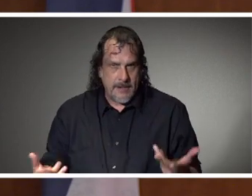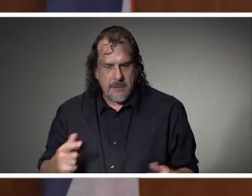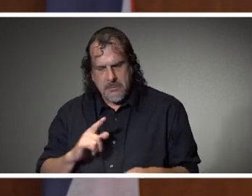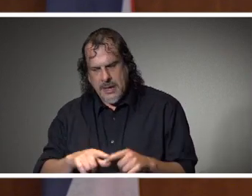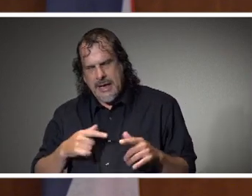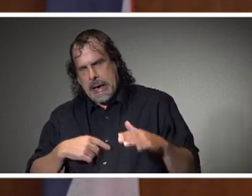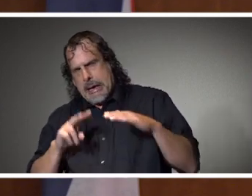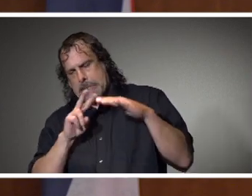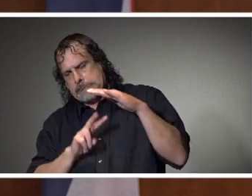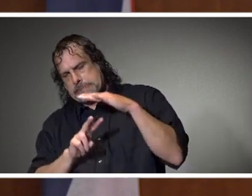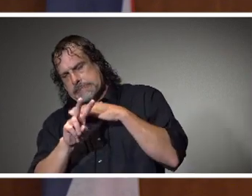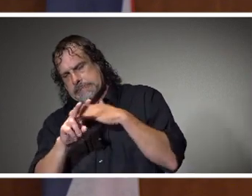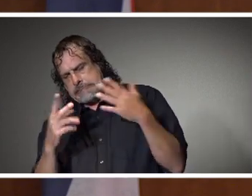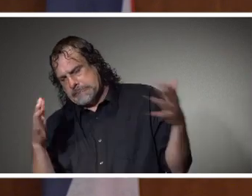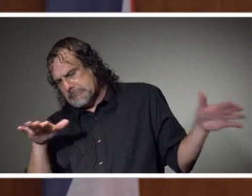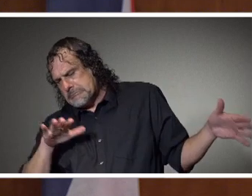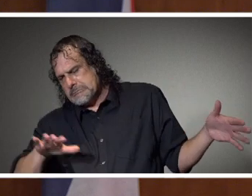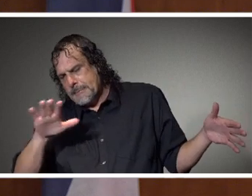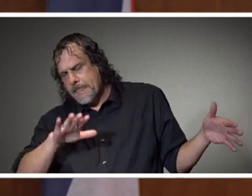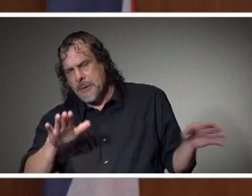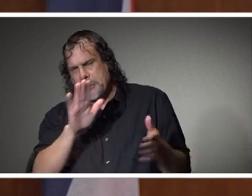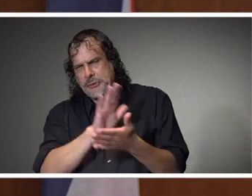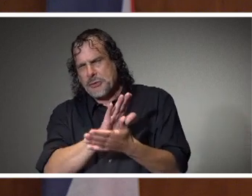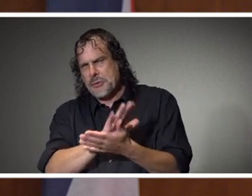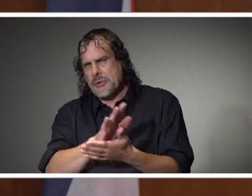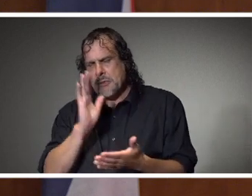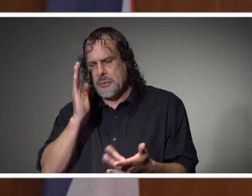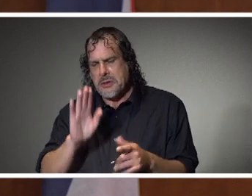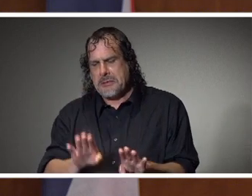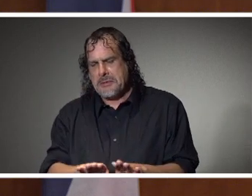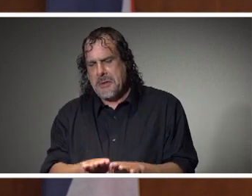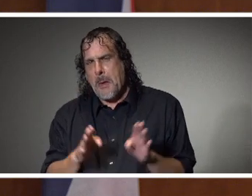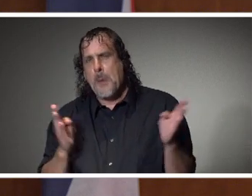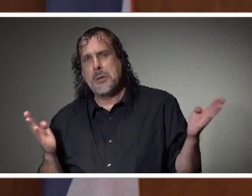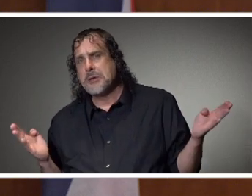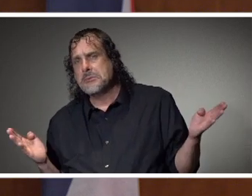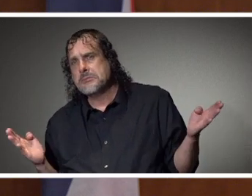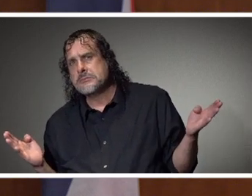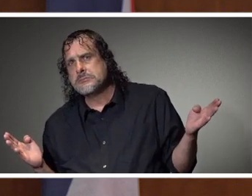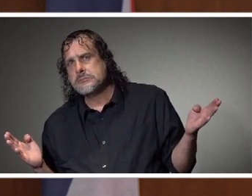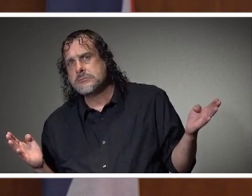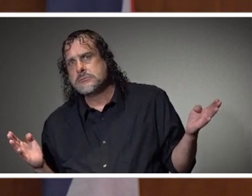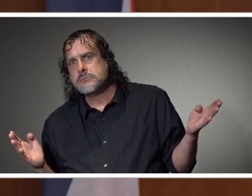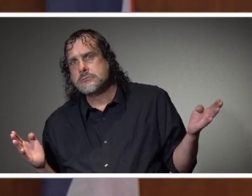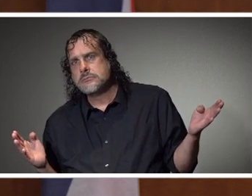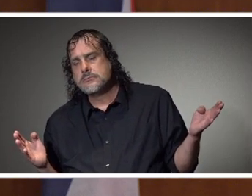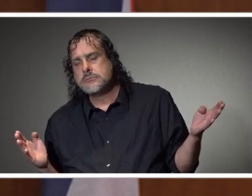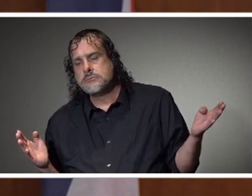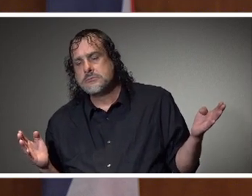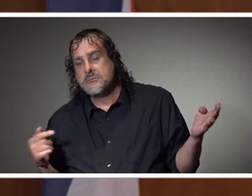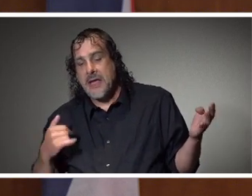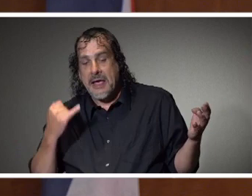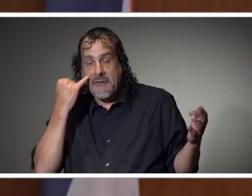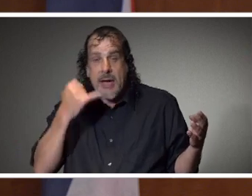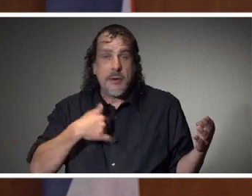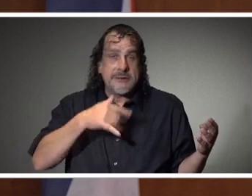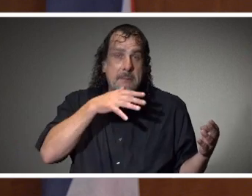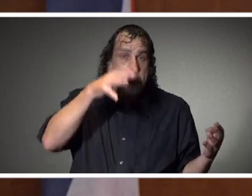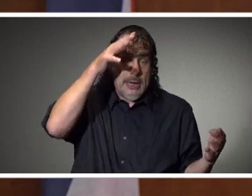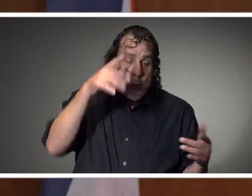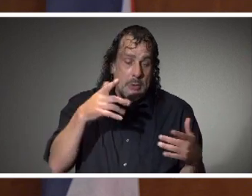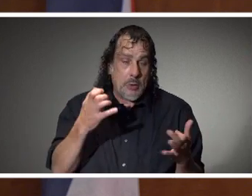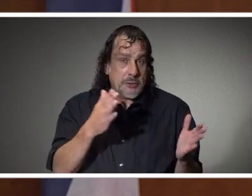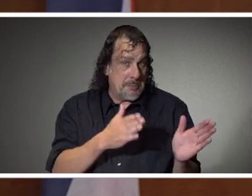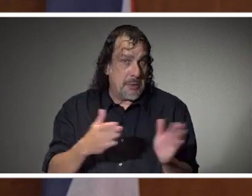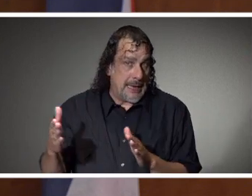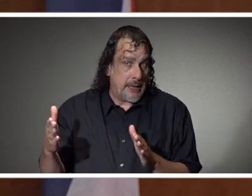anticipate that schools would reopen at a time, if I were a parent and trying to plan, I